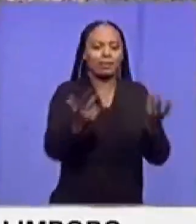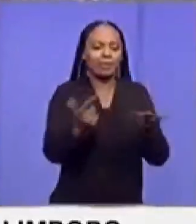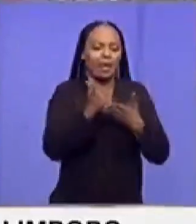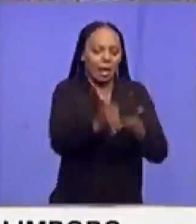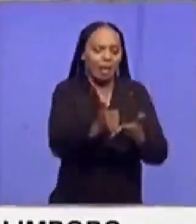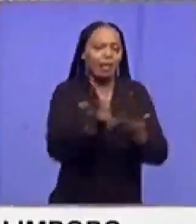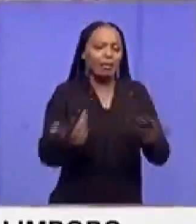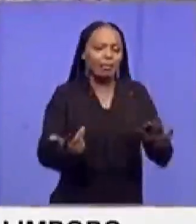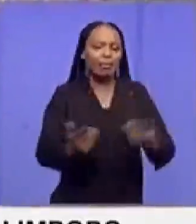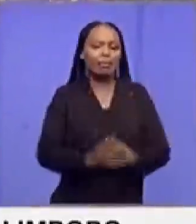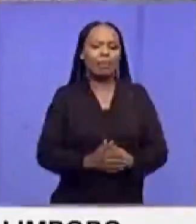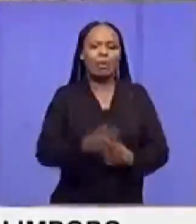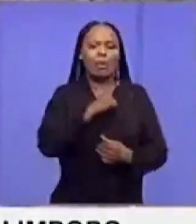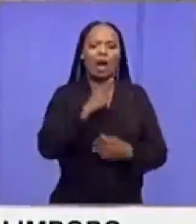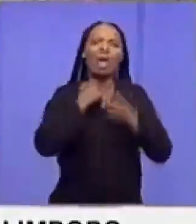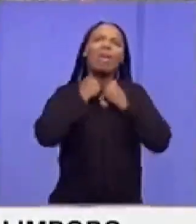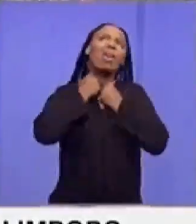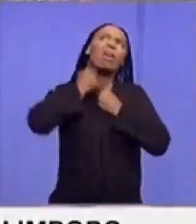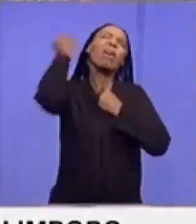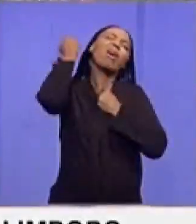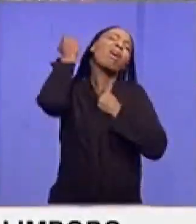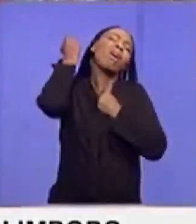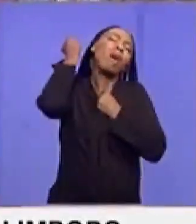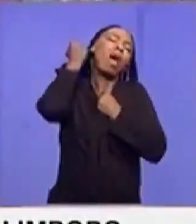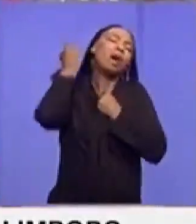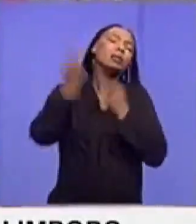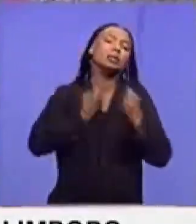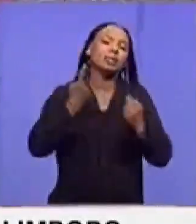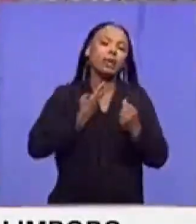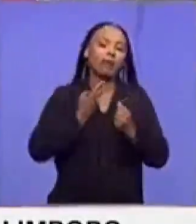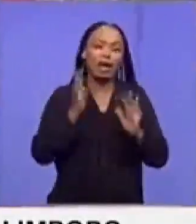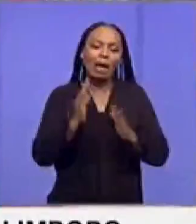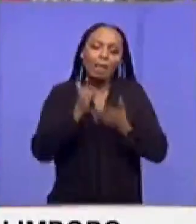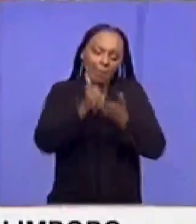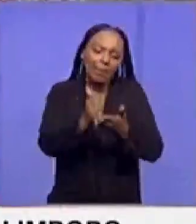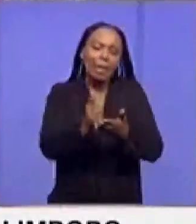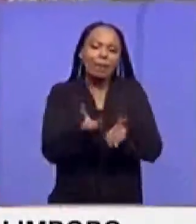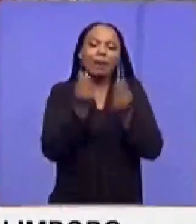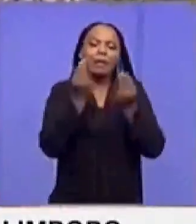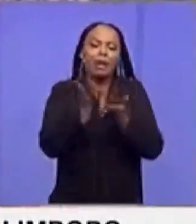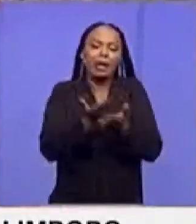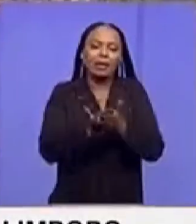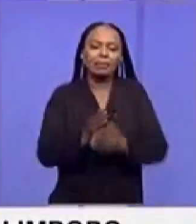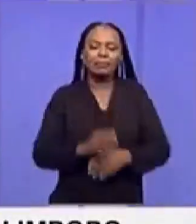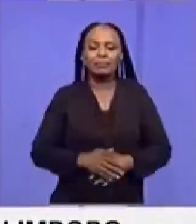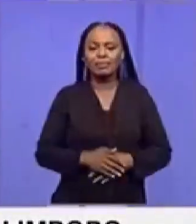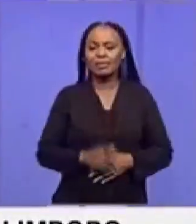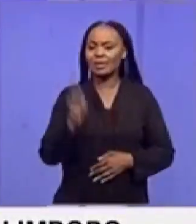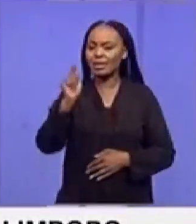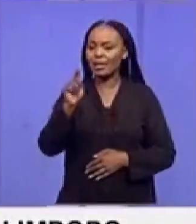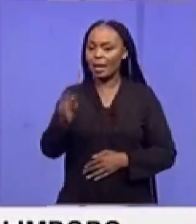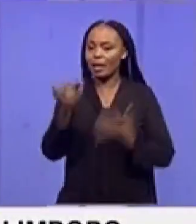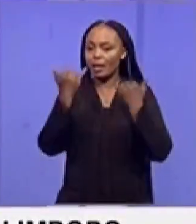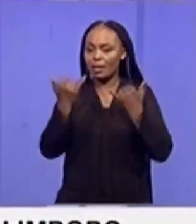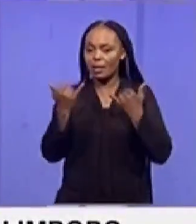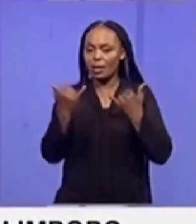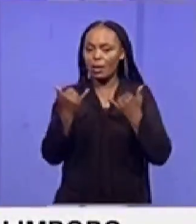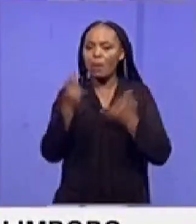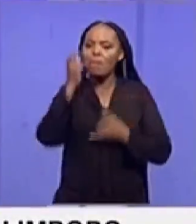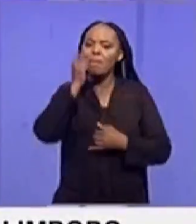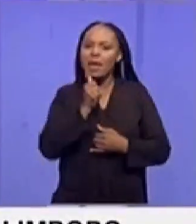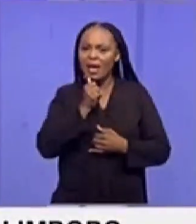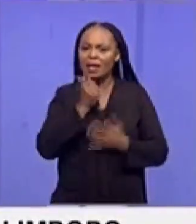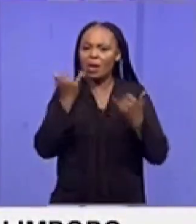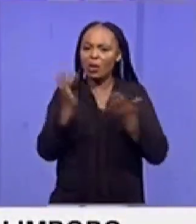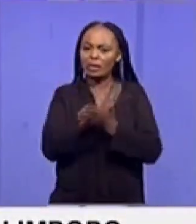go ya thapong ba tetlema e le gore ba ka kgona go hwetša thušo a e ka ba mo lebakeng le go fihla mo lebakeng le go na le banna bao